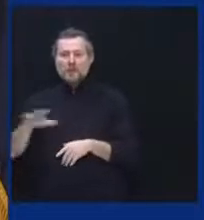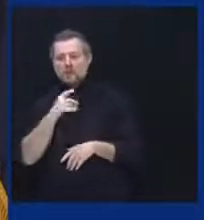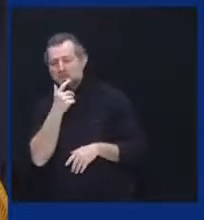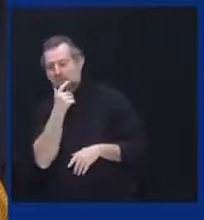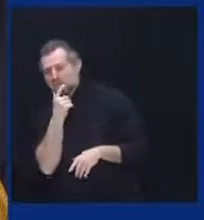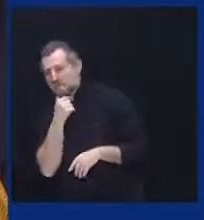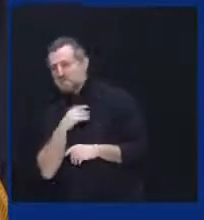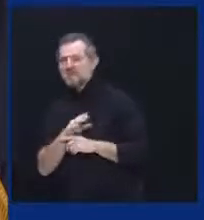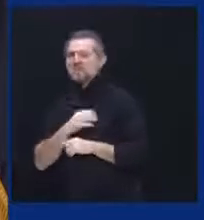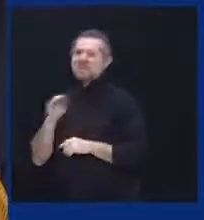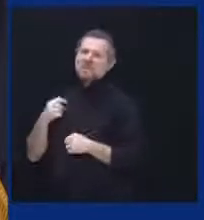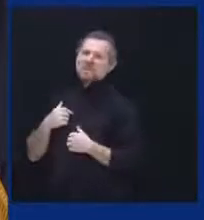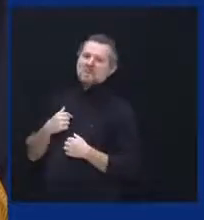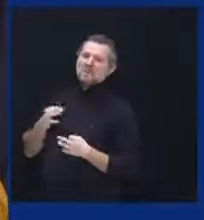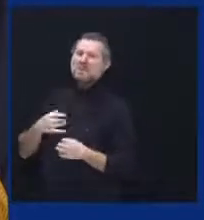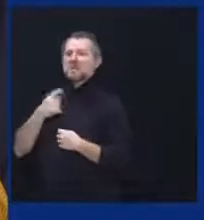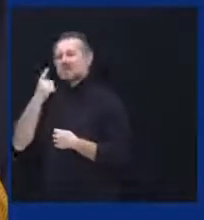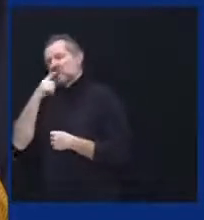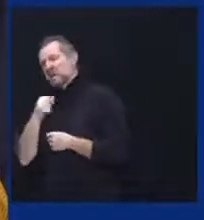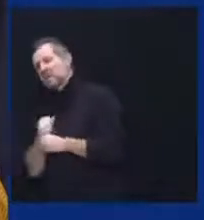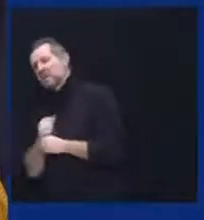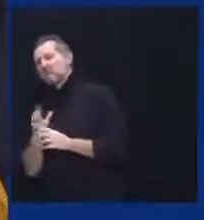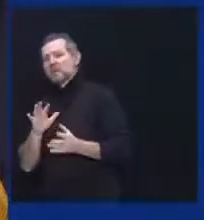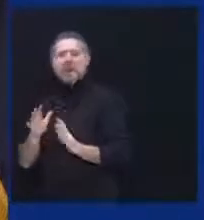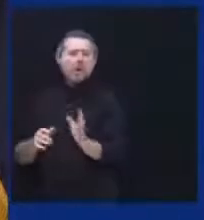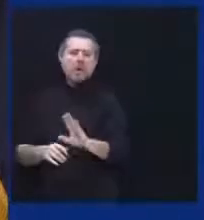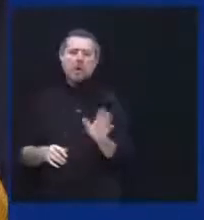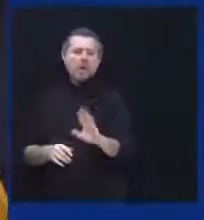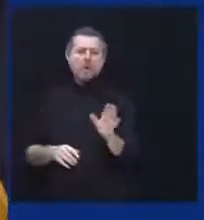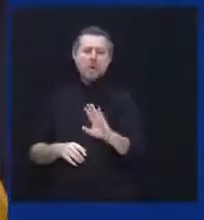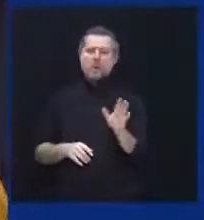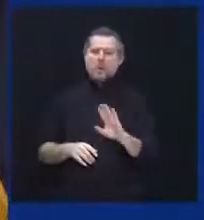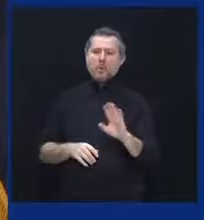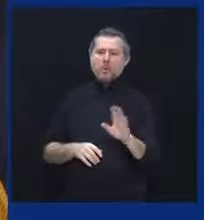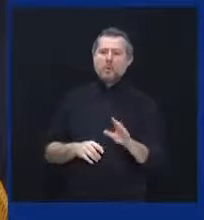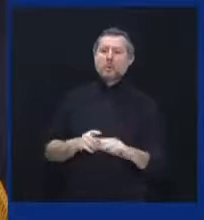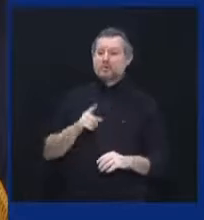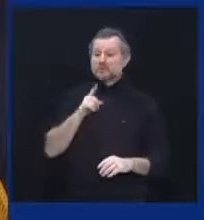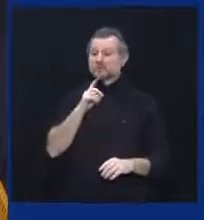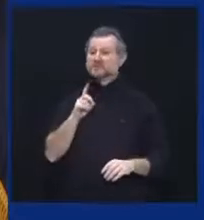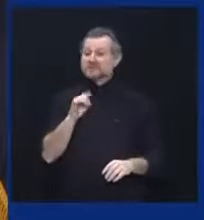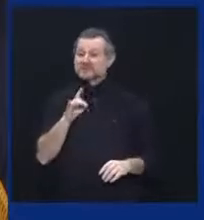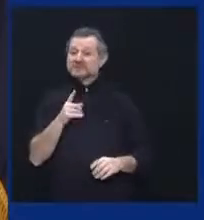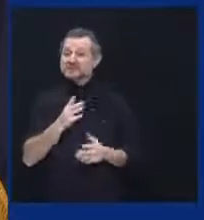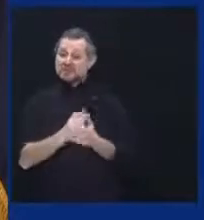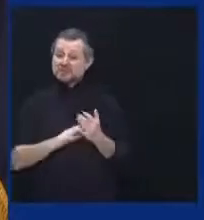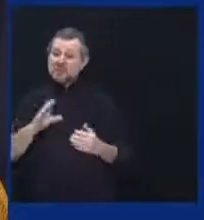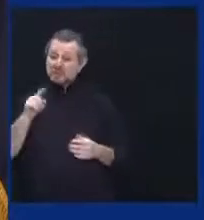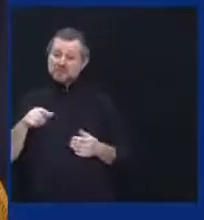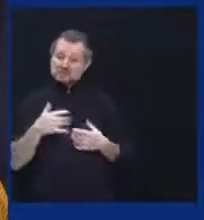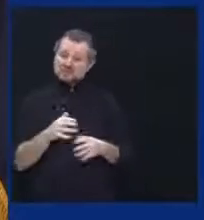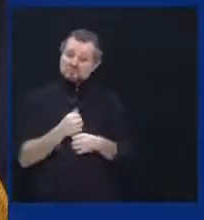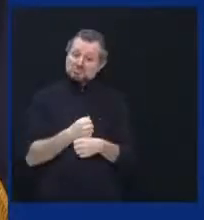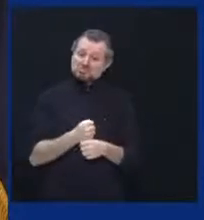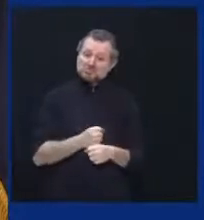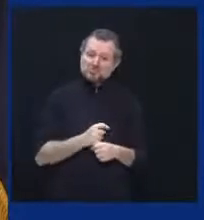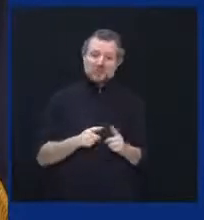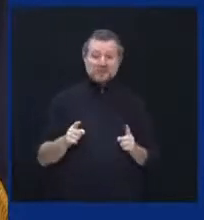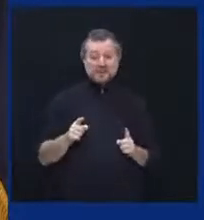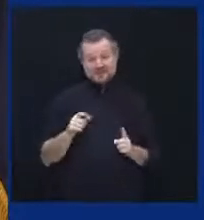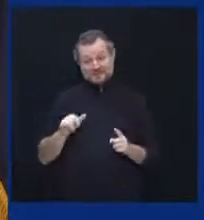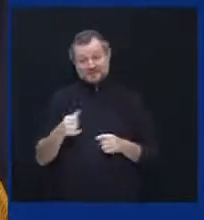into the ventilator business. We actually ultimately produced the ventilators as a nation. Unfortunately, we produced